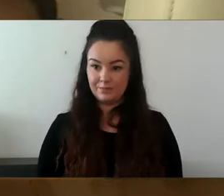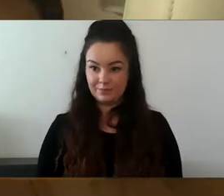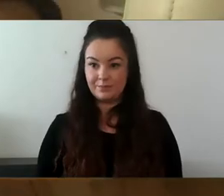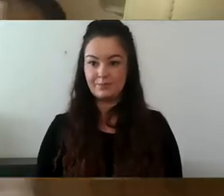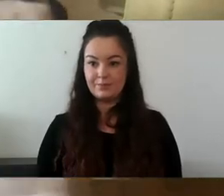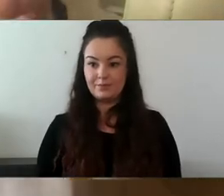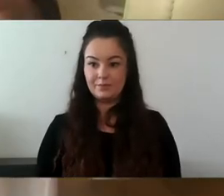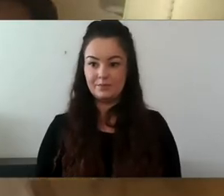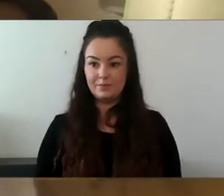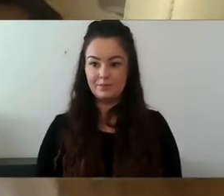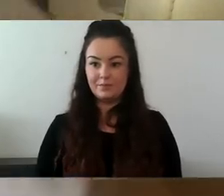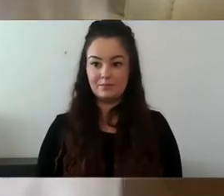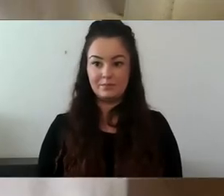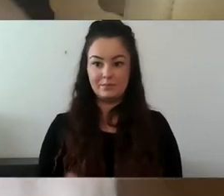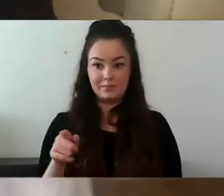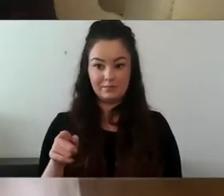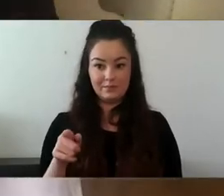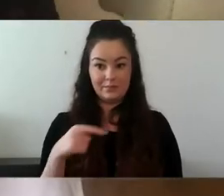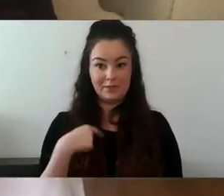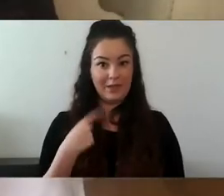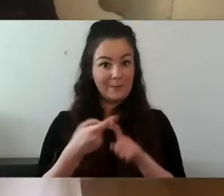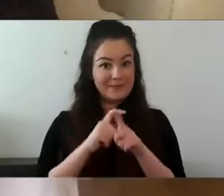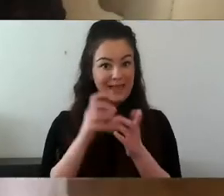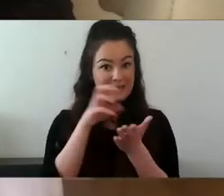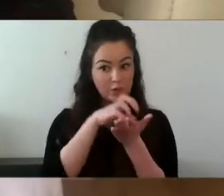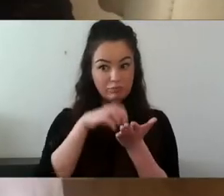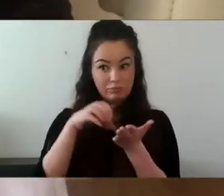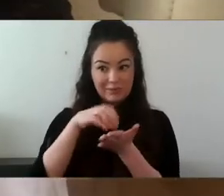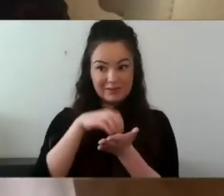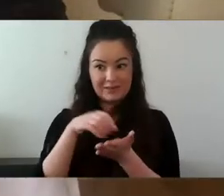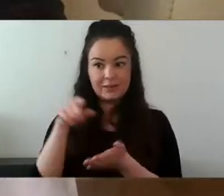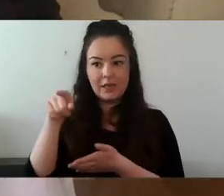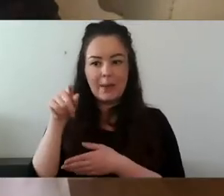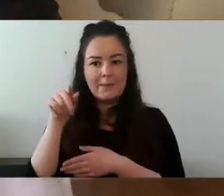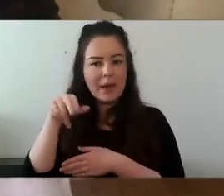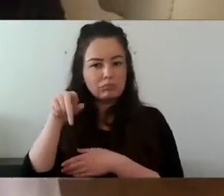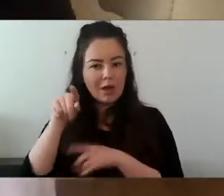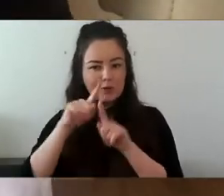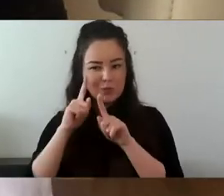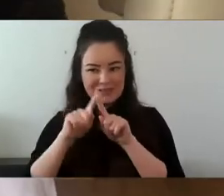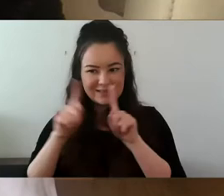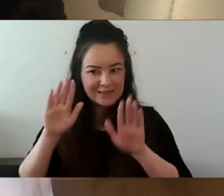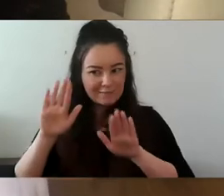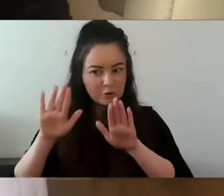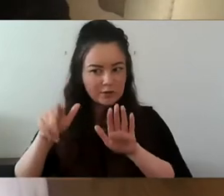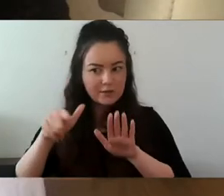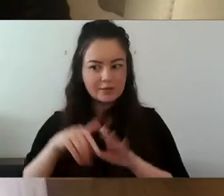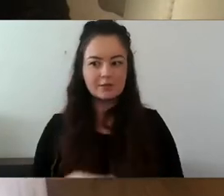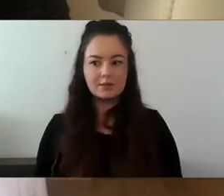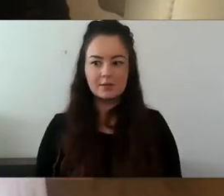There we go. So this is where I potato printed. This is with my brush,